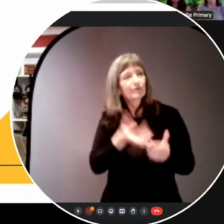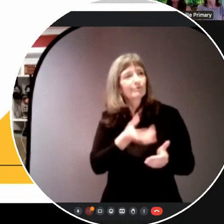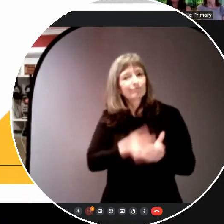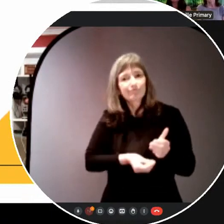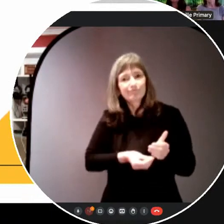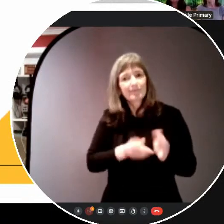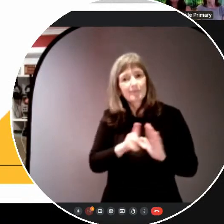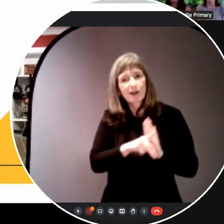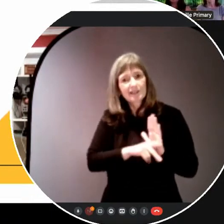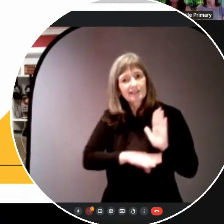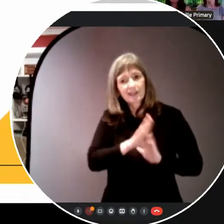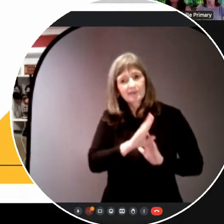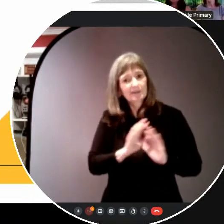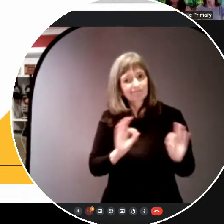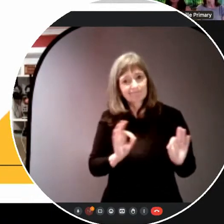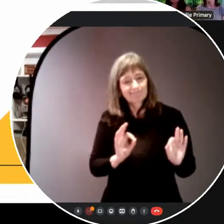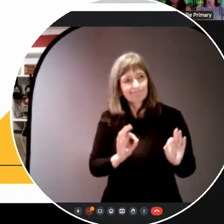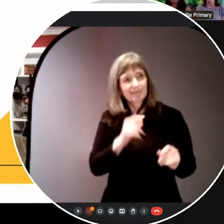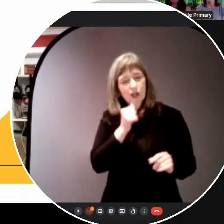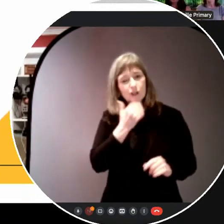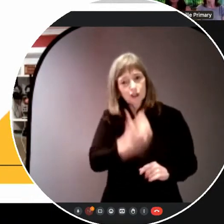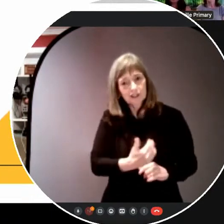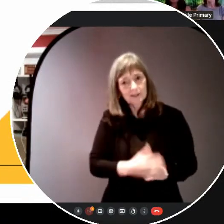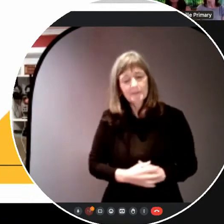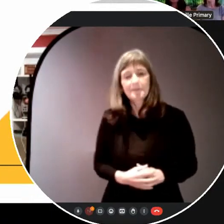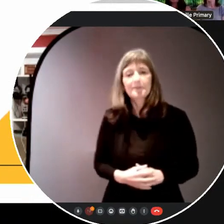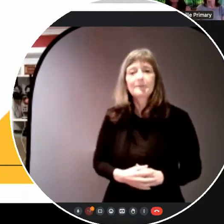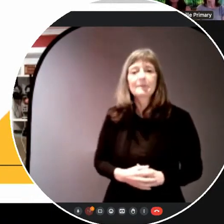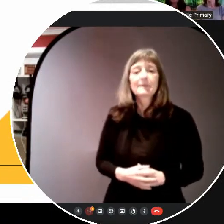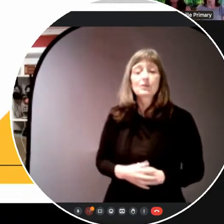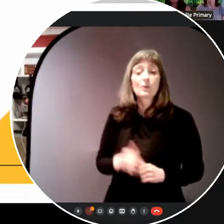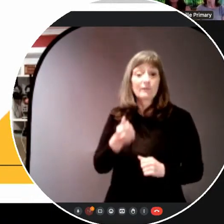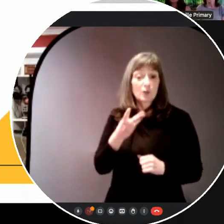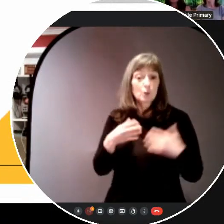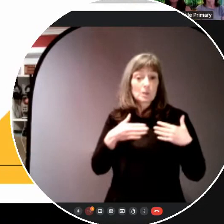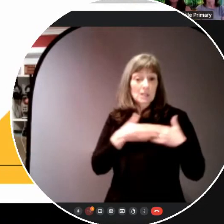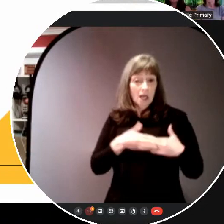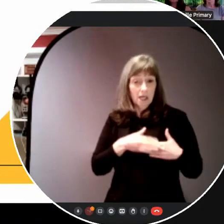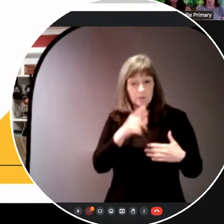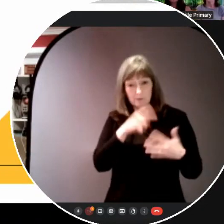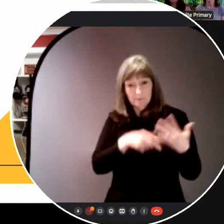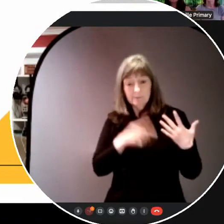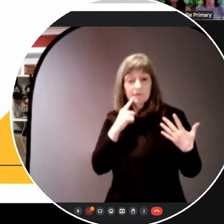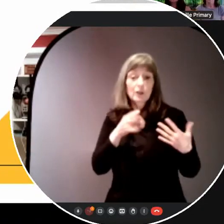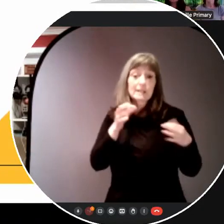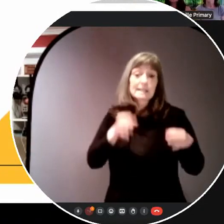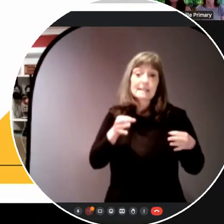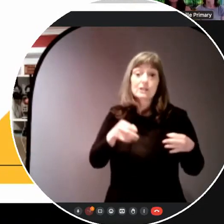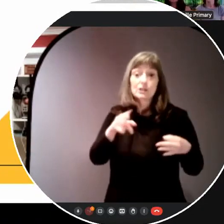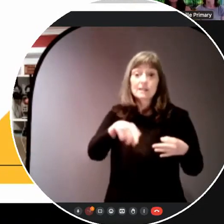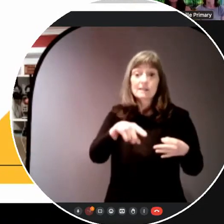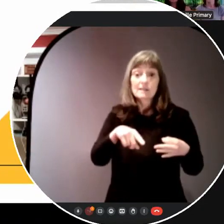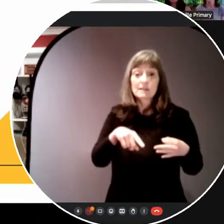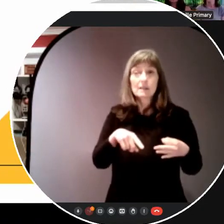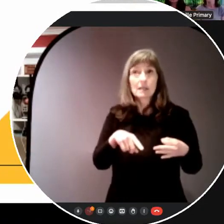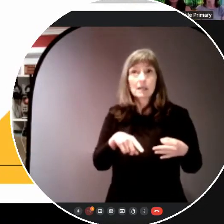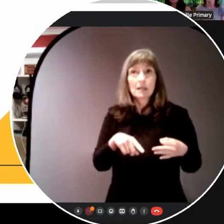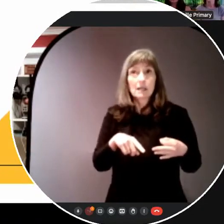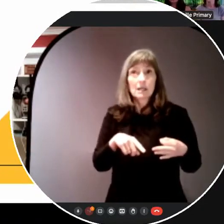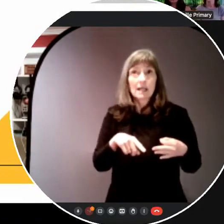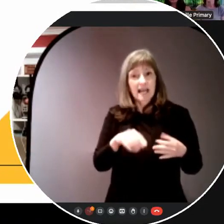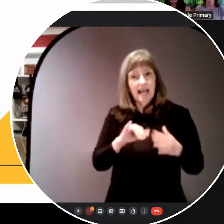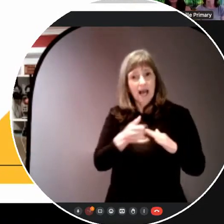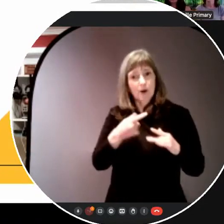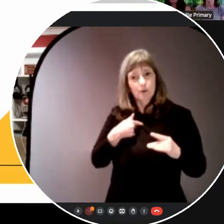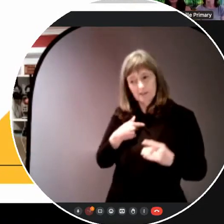into, in a few slides, the decisions that had been discussed to be made about our school losing